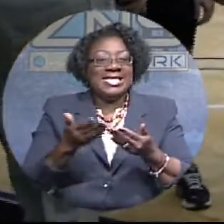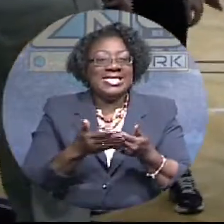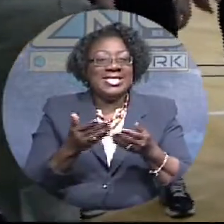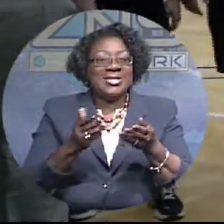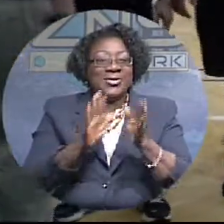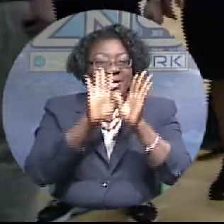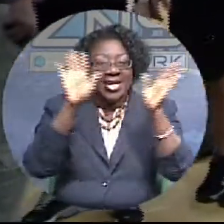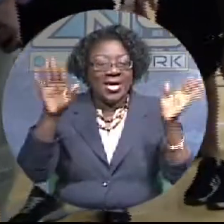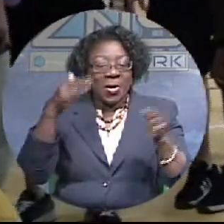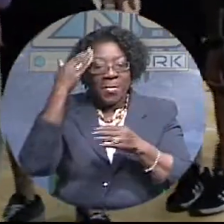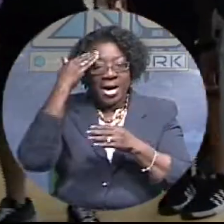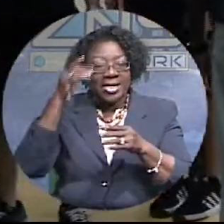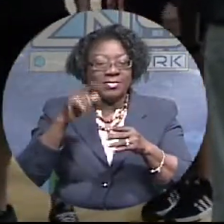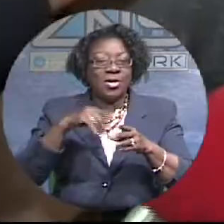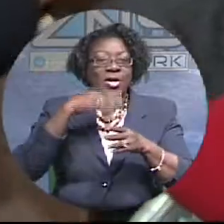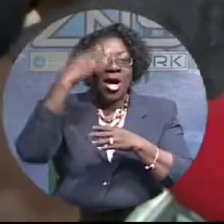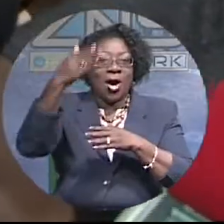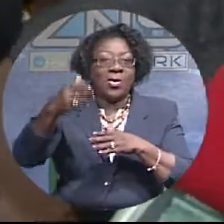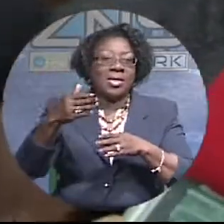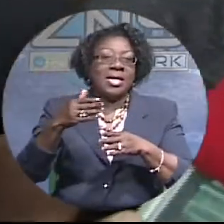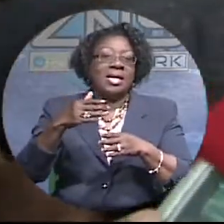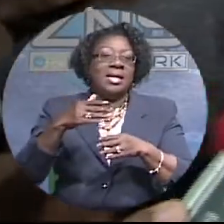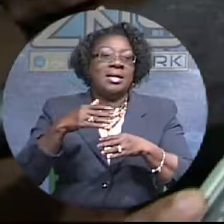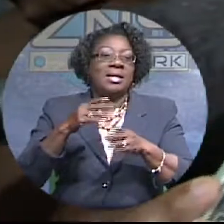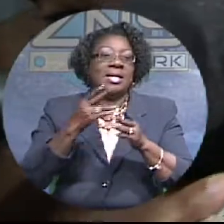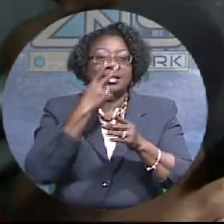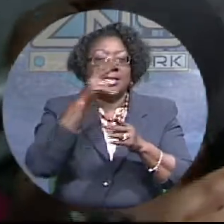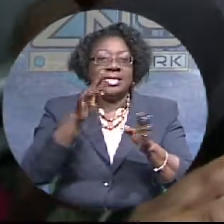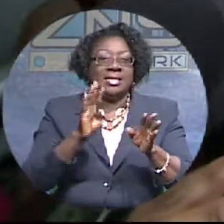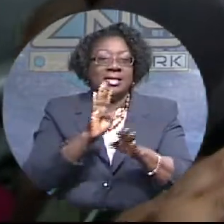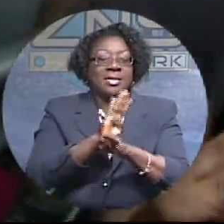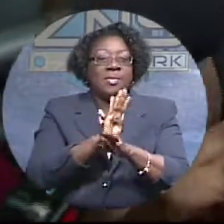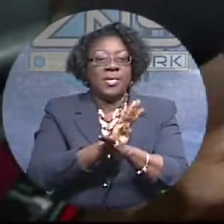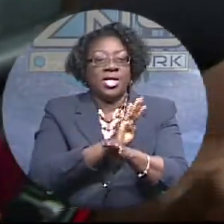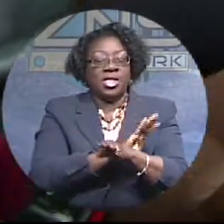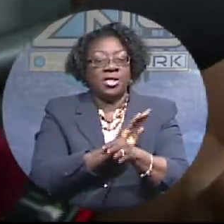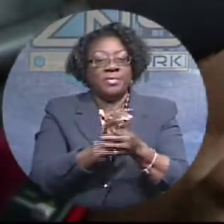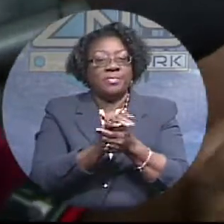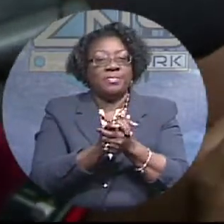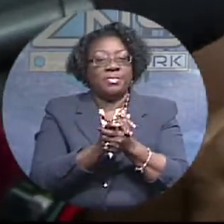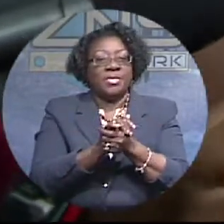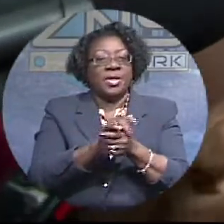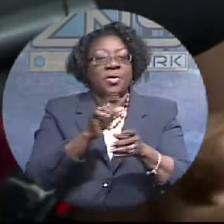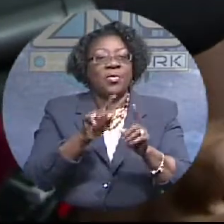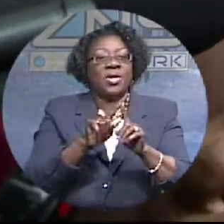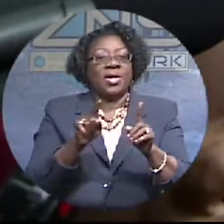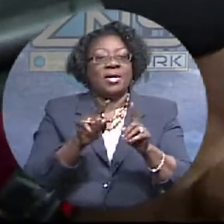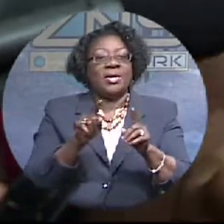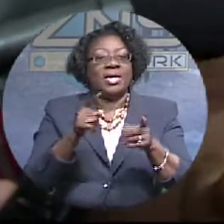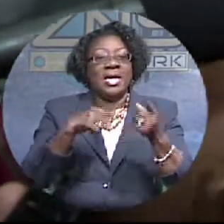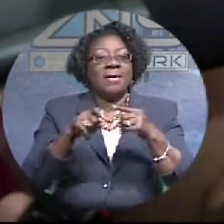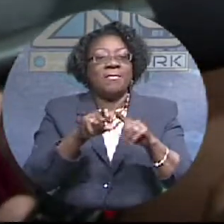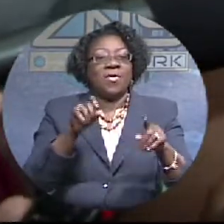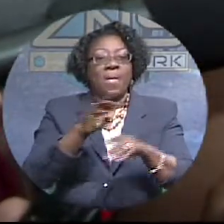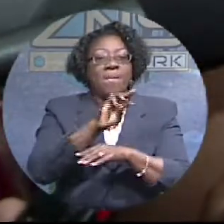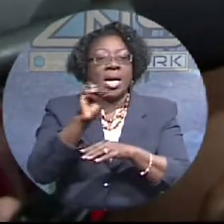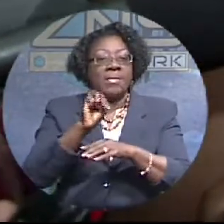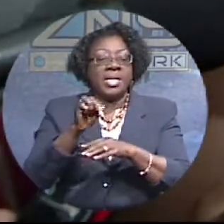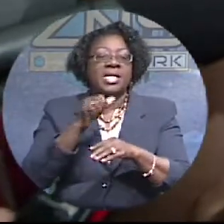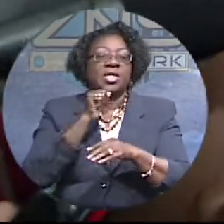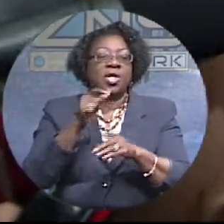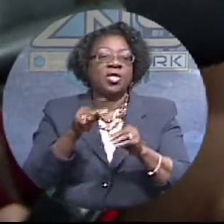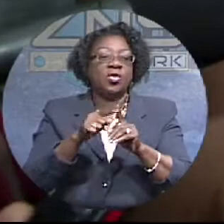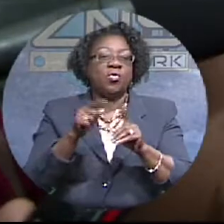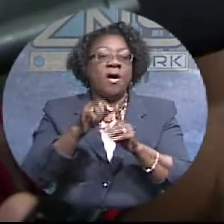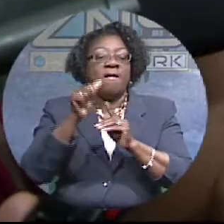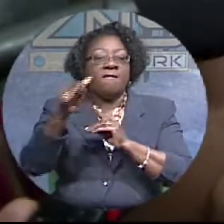balcony and what you're looking at? Well, yeah, it's great. I mean, you know, we're not coming from a different city. We're coming from Miami, so it's not too far. But we just